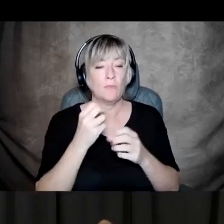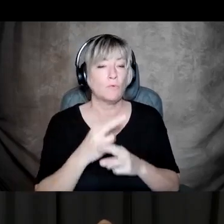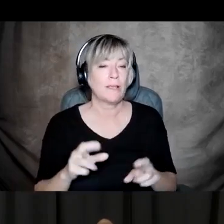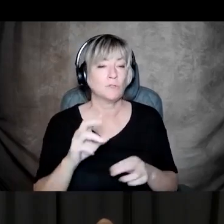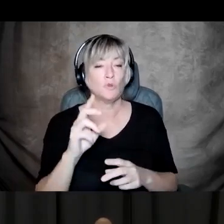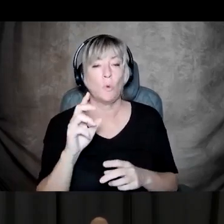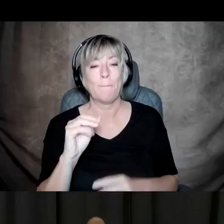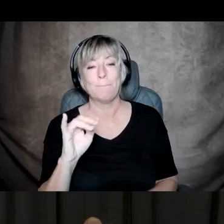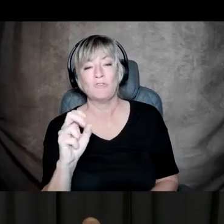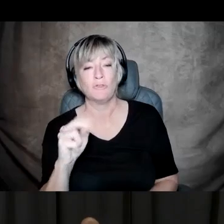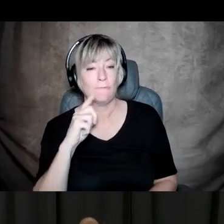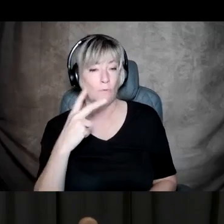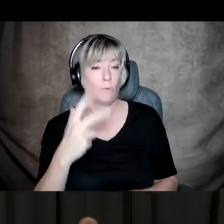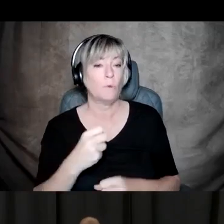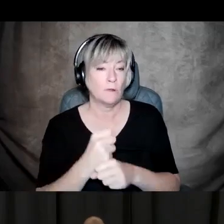3 years.